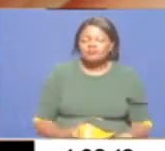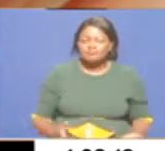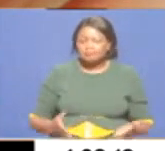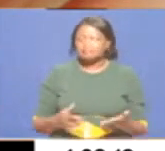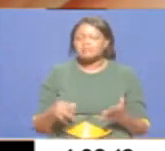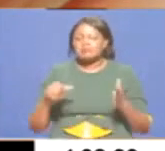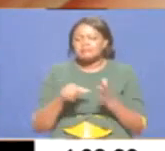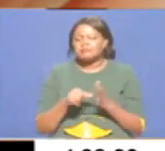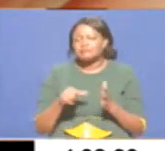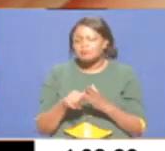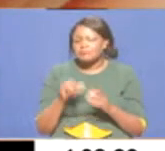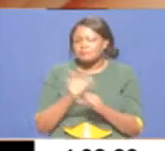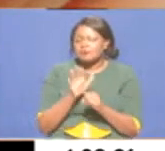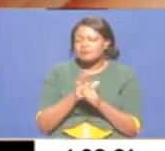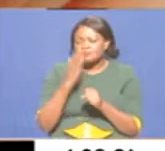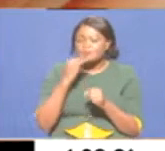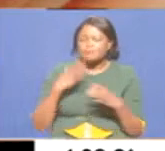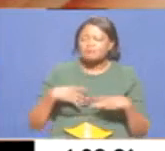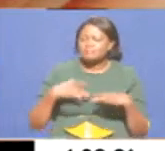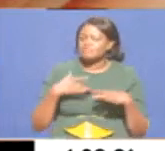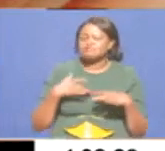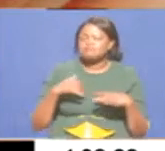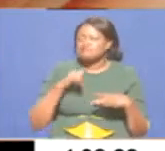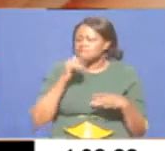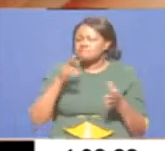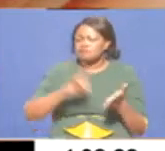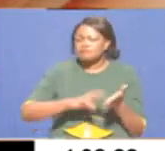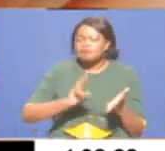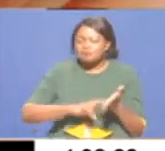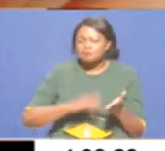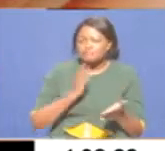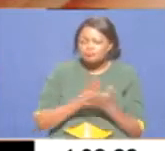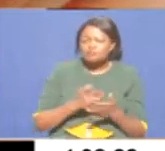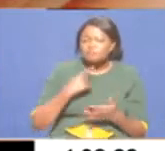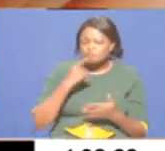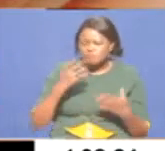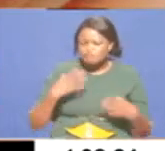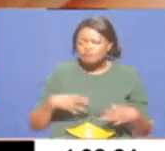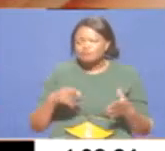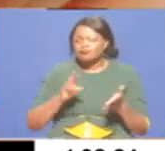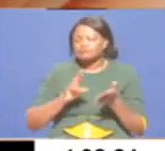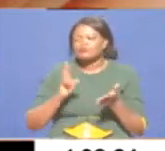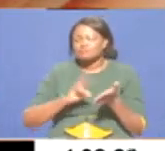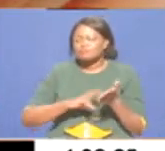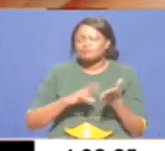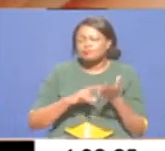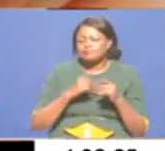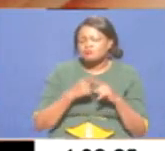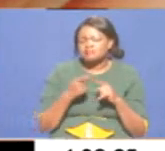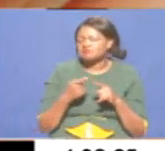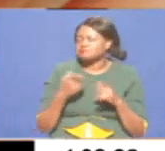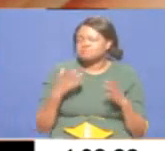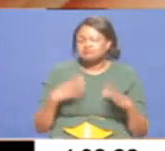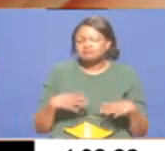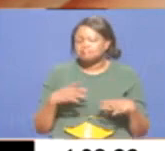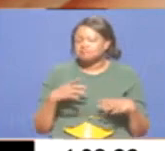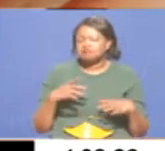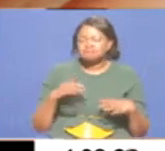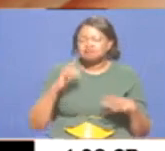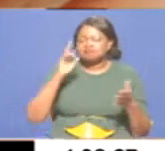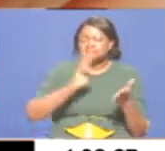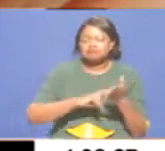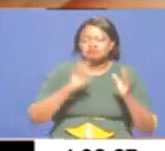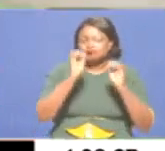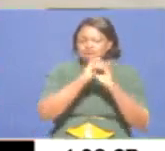the country despite calls for Kenyans to take advantage of the month-long registration window that kicked off a fortnight